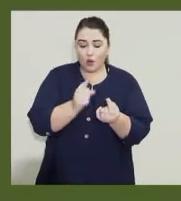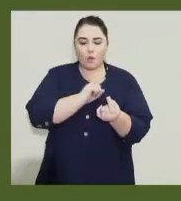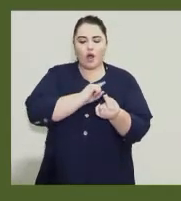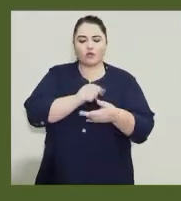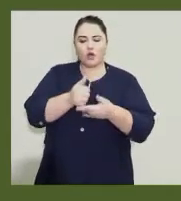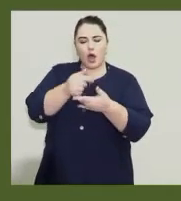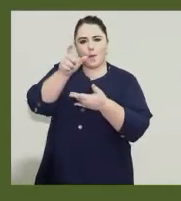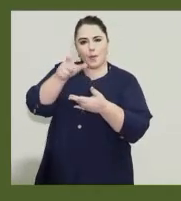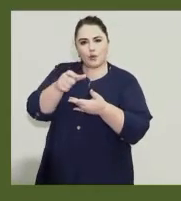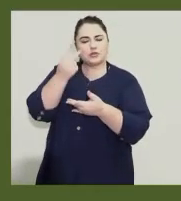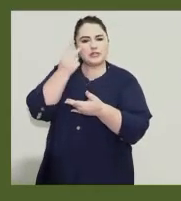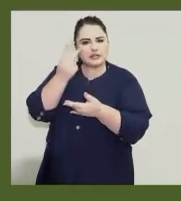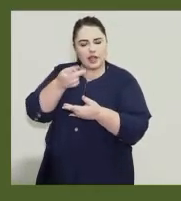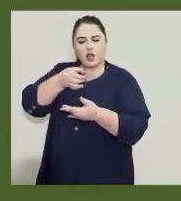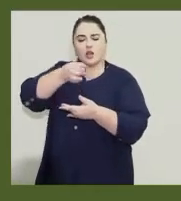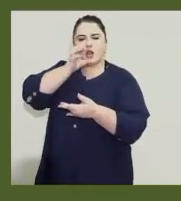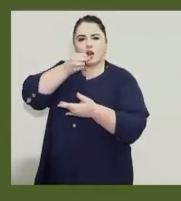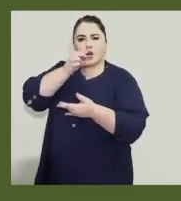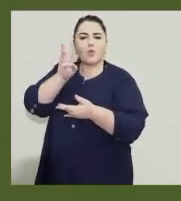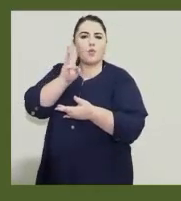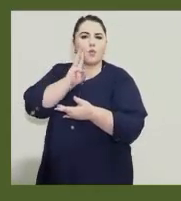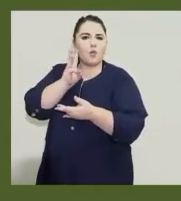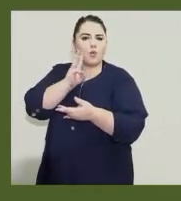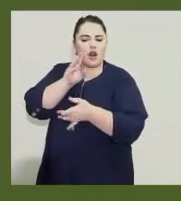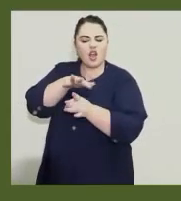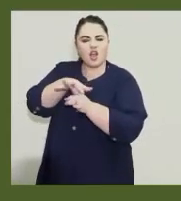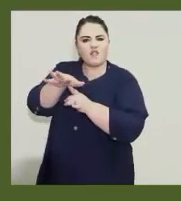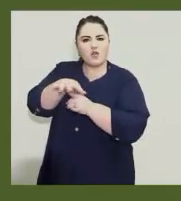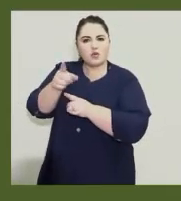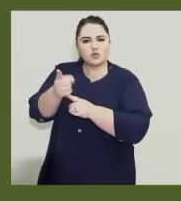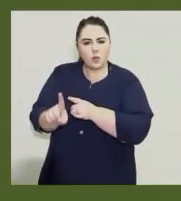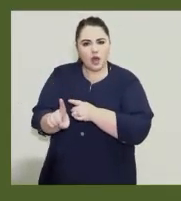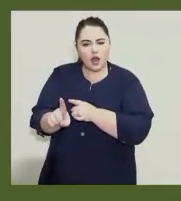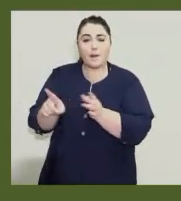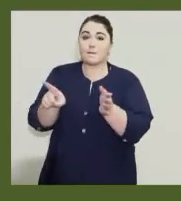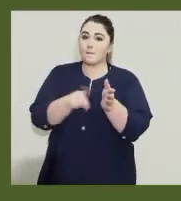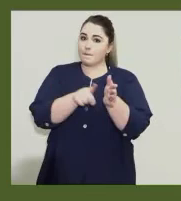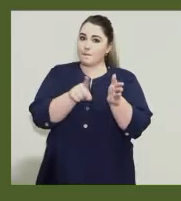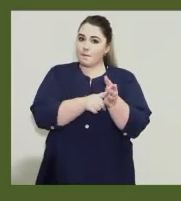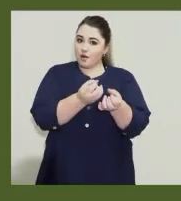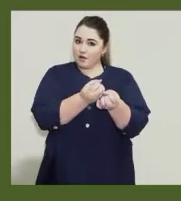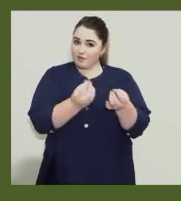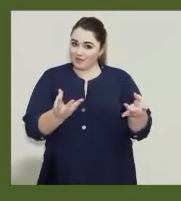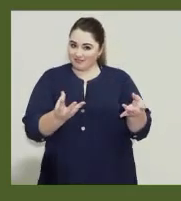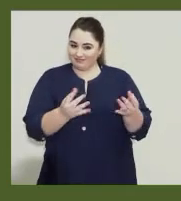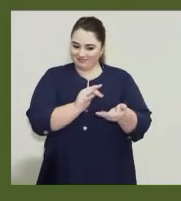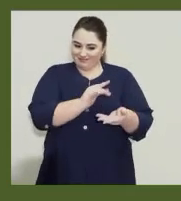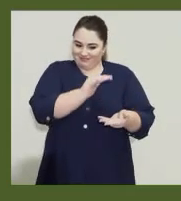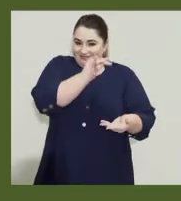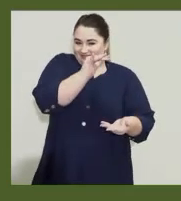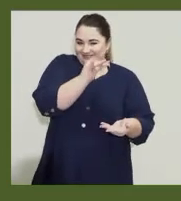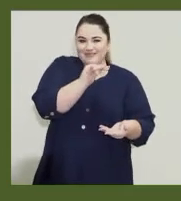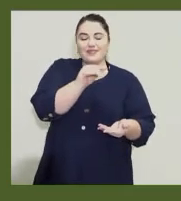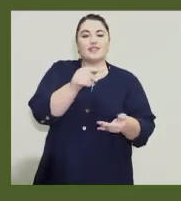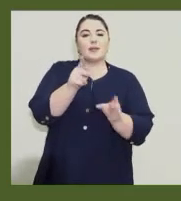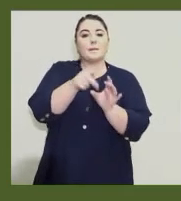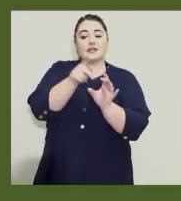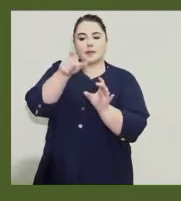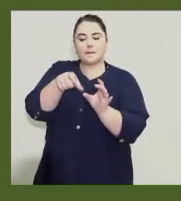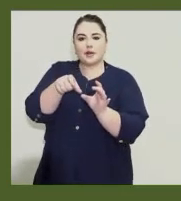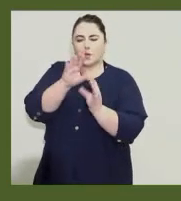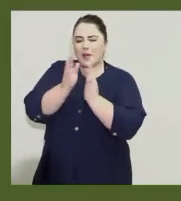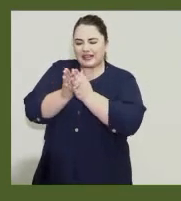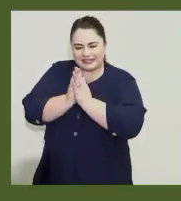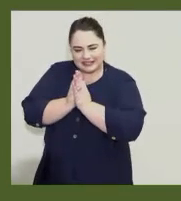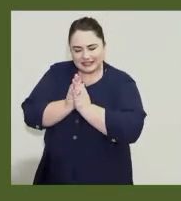effect of drinking water on what? On how much urine is produced. The participant was requested